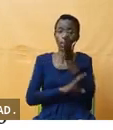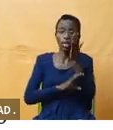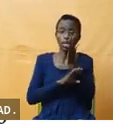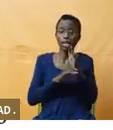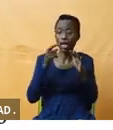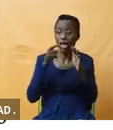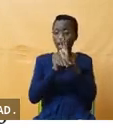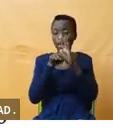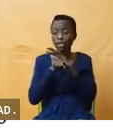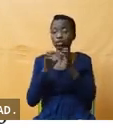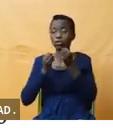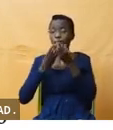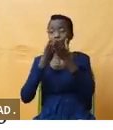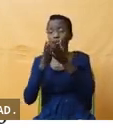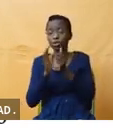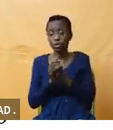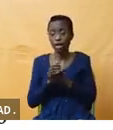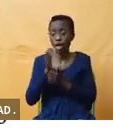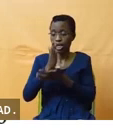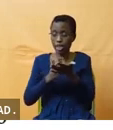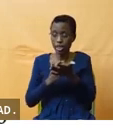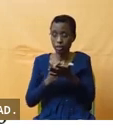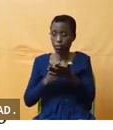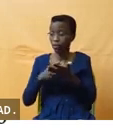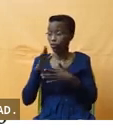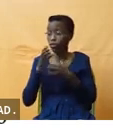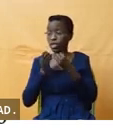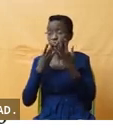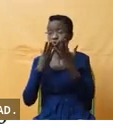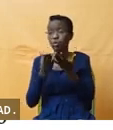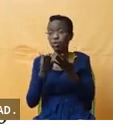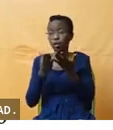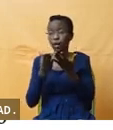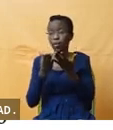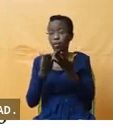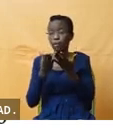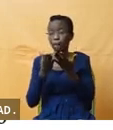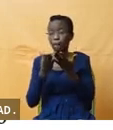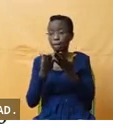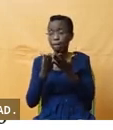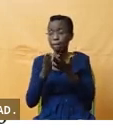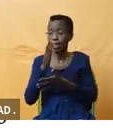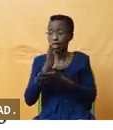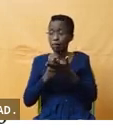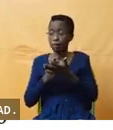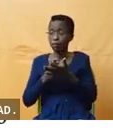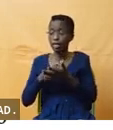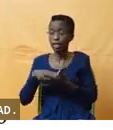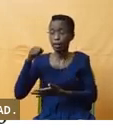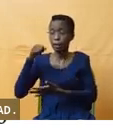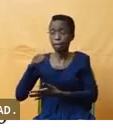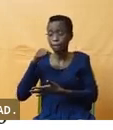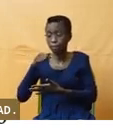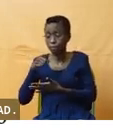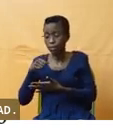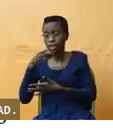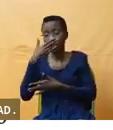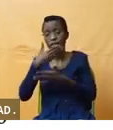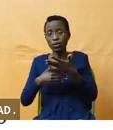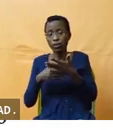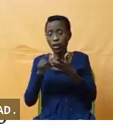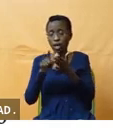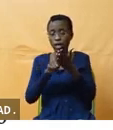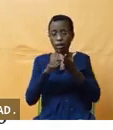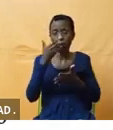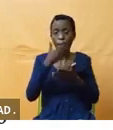information. So some of this information, some of these budget documents or even debt documents are not really